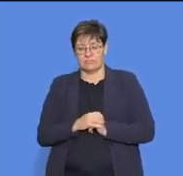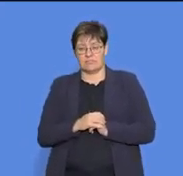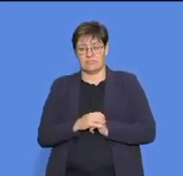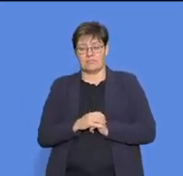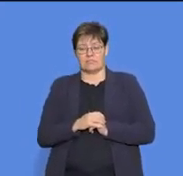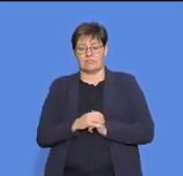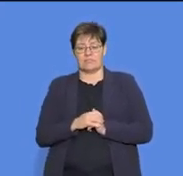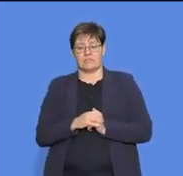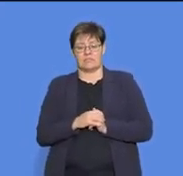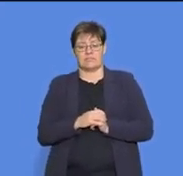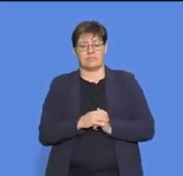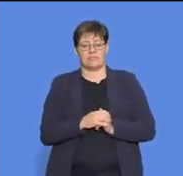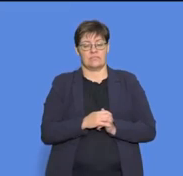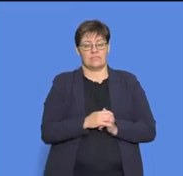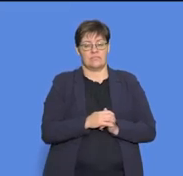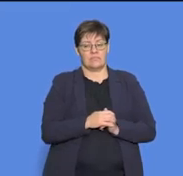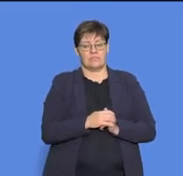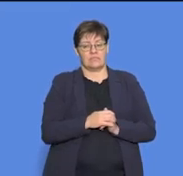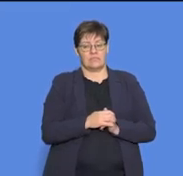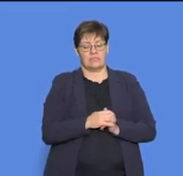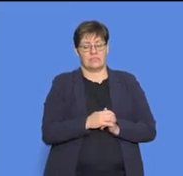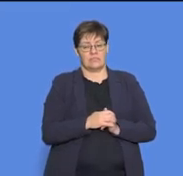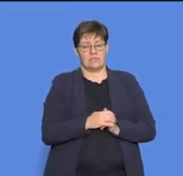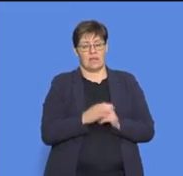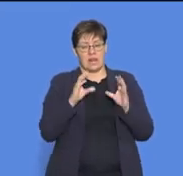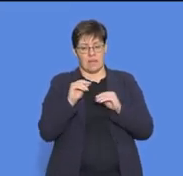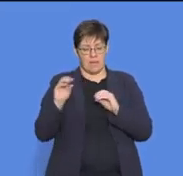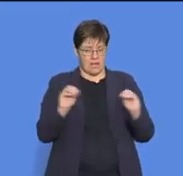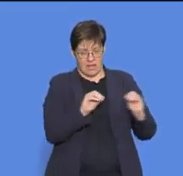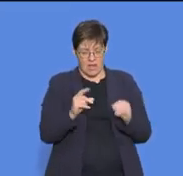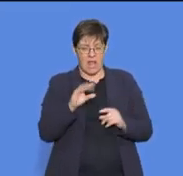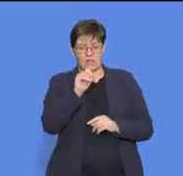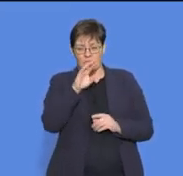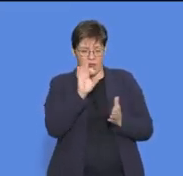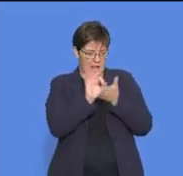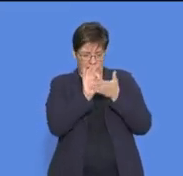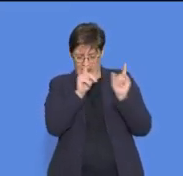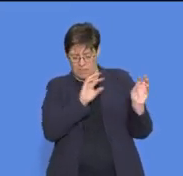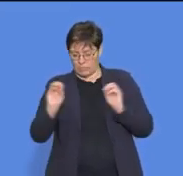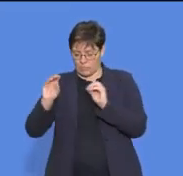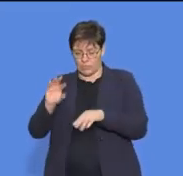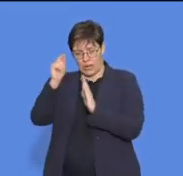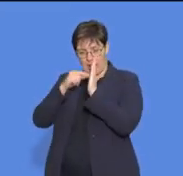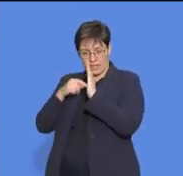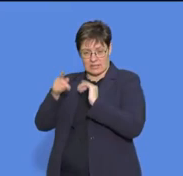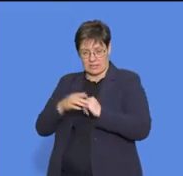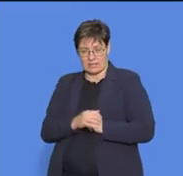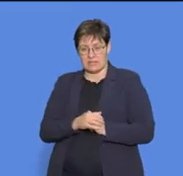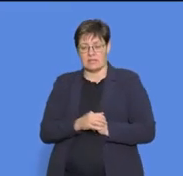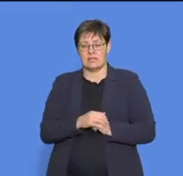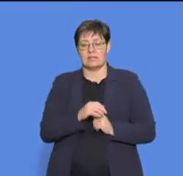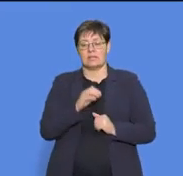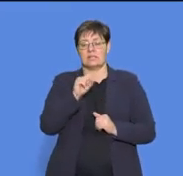3x times sine of the angle in between, which is 150 degrees. We're going to put all the numbers and do some algebra and put it into